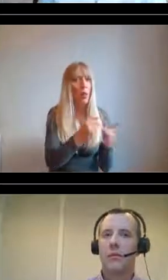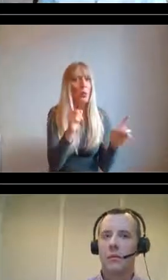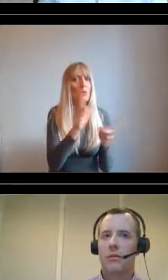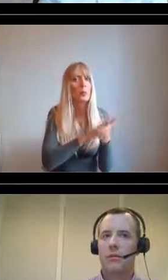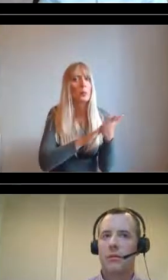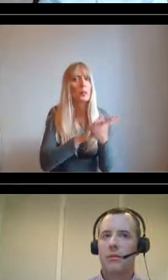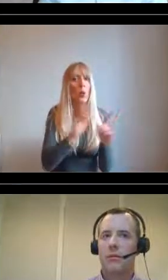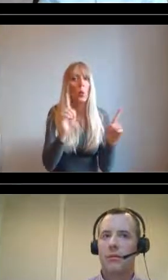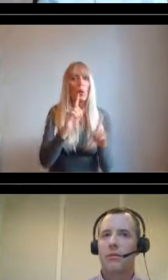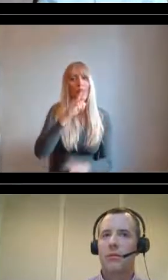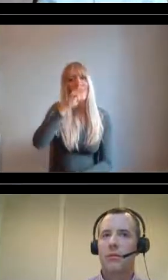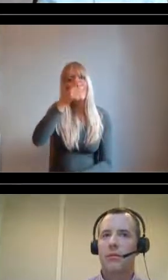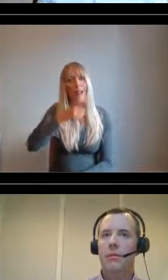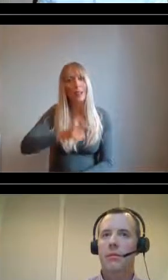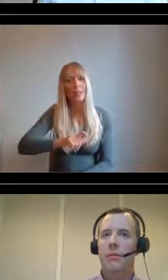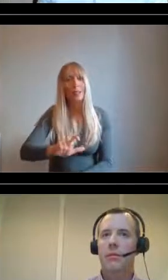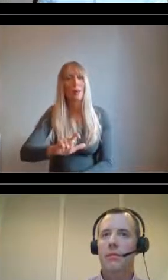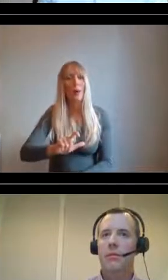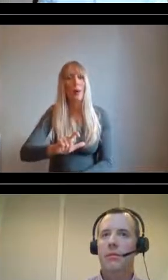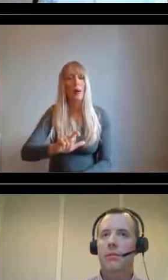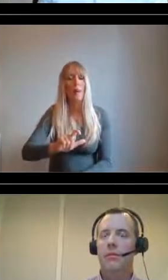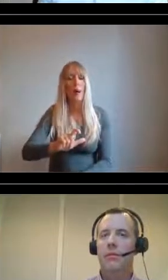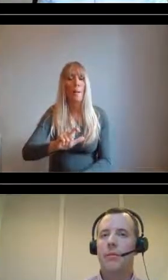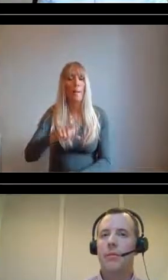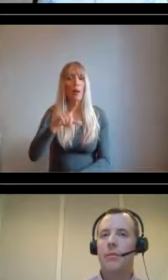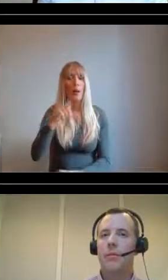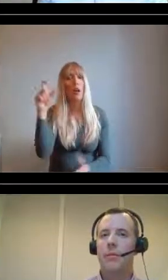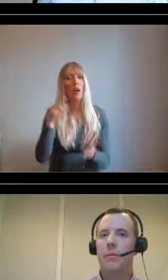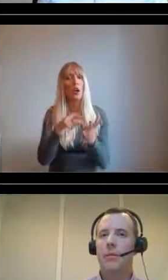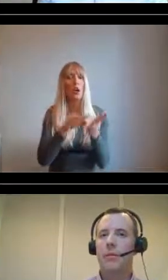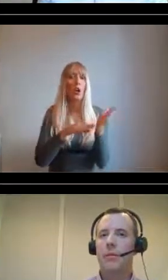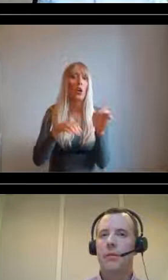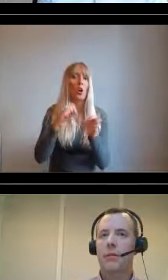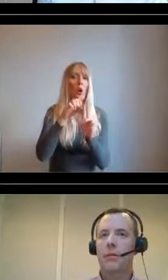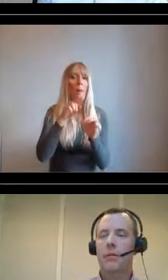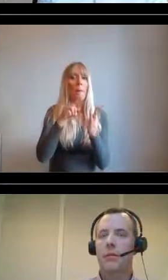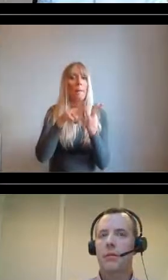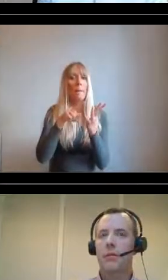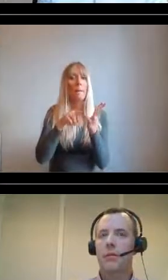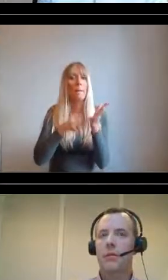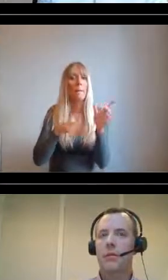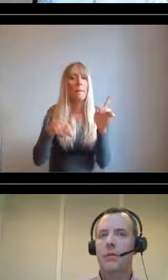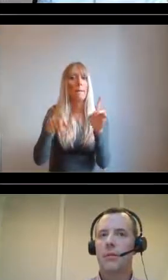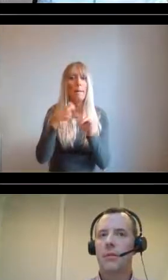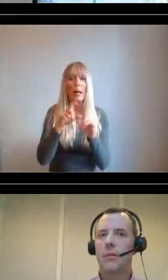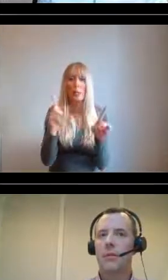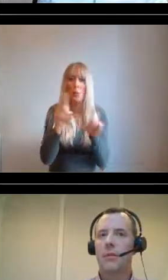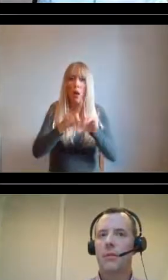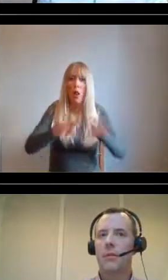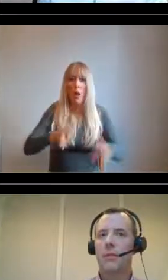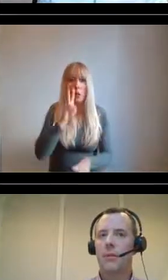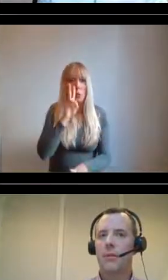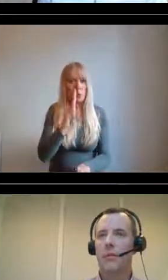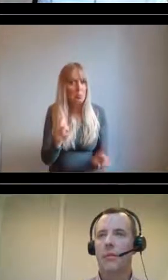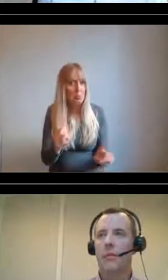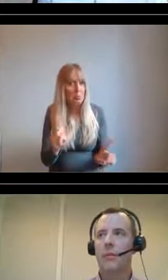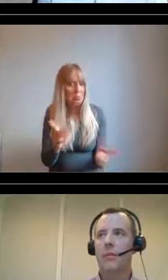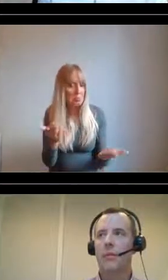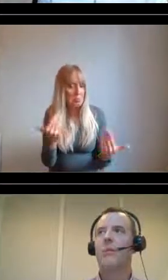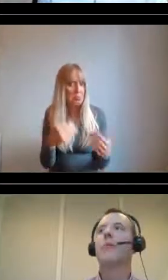gas pipeline compound and what will it look like? Specifically, they're talking about the one on Stanford Road